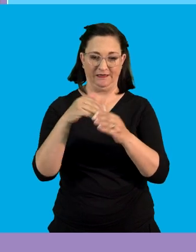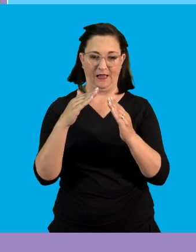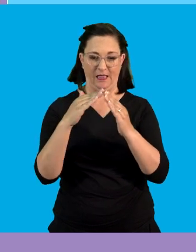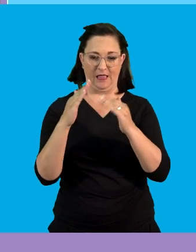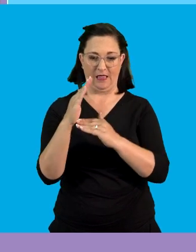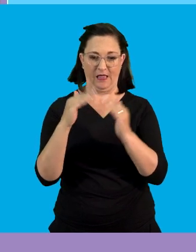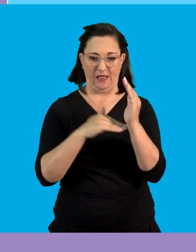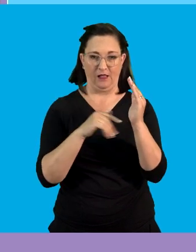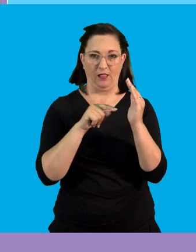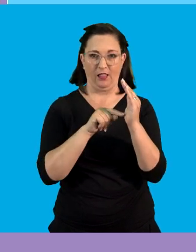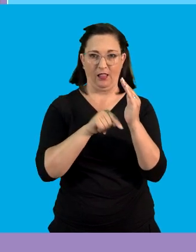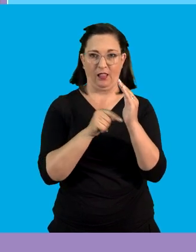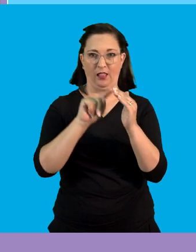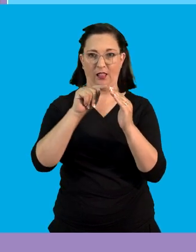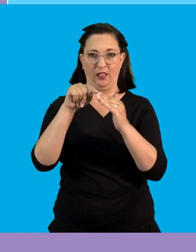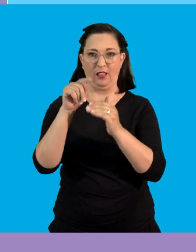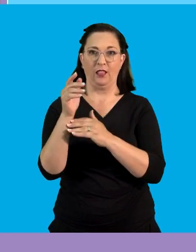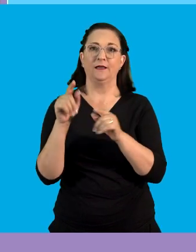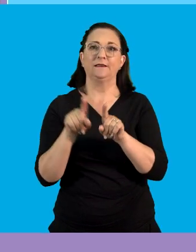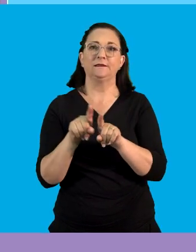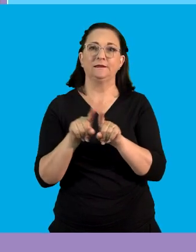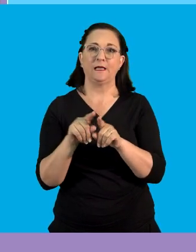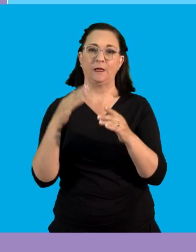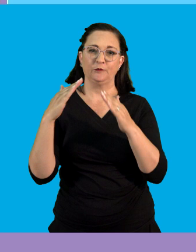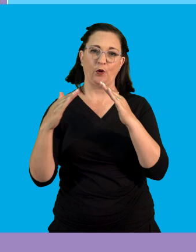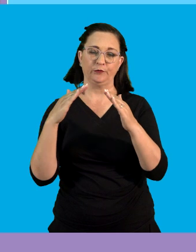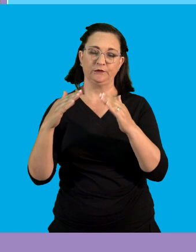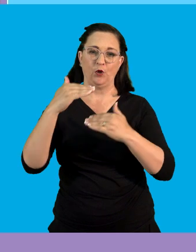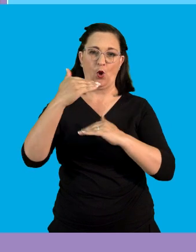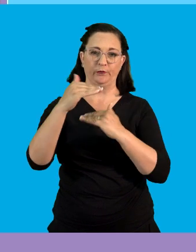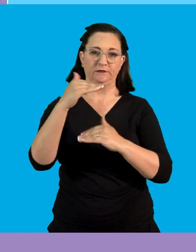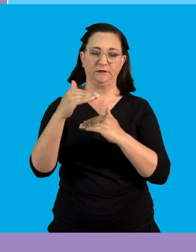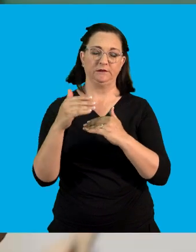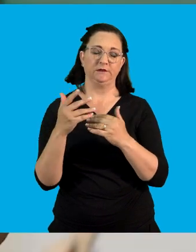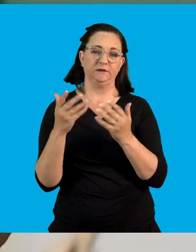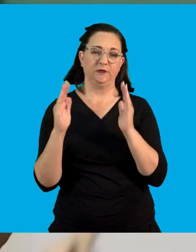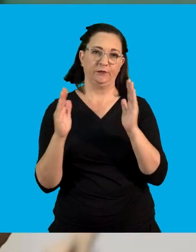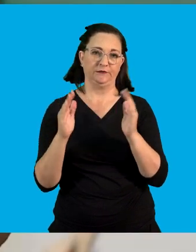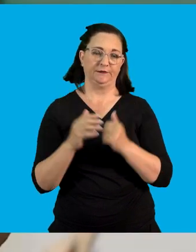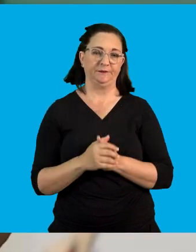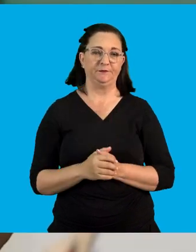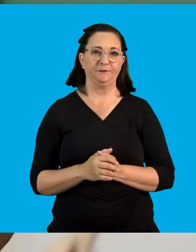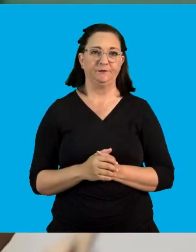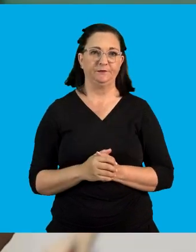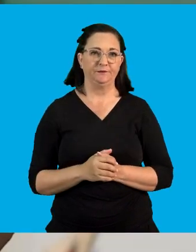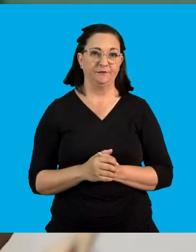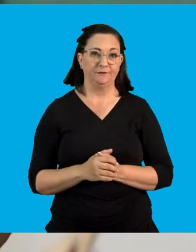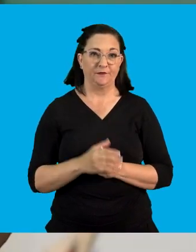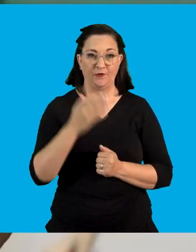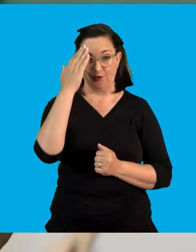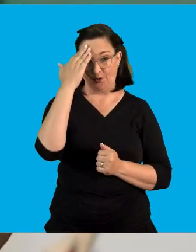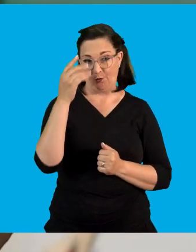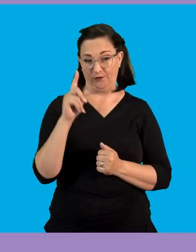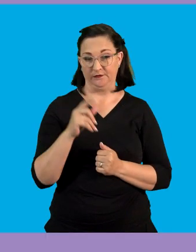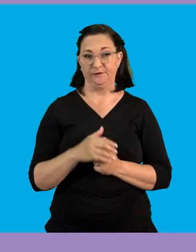angles, and then we move to sides and opposite angles. What you should know